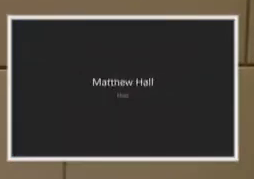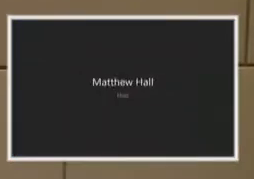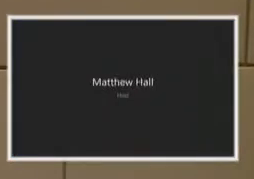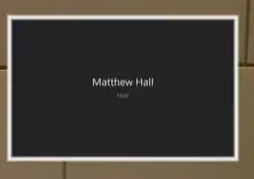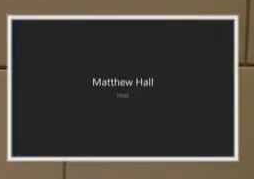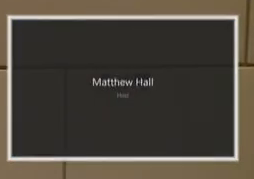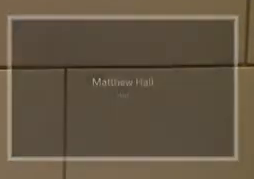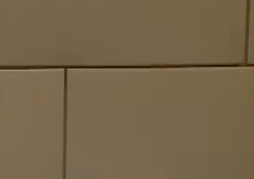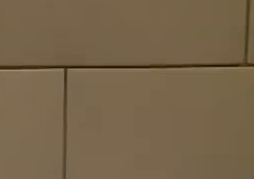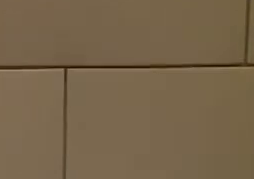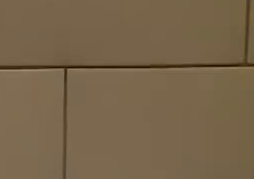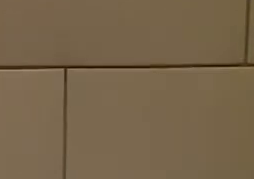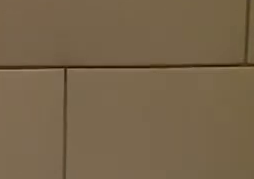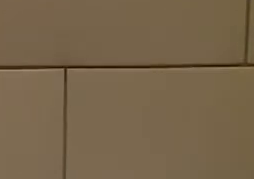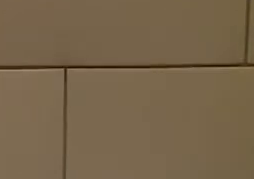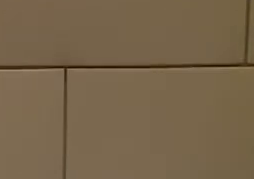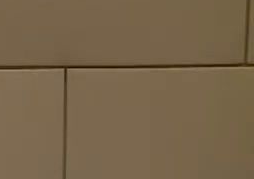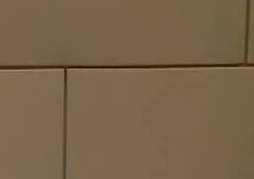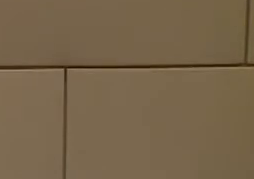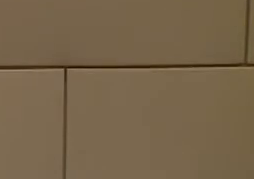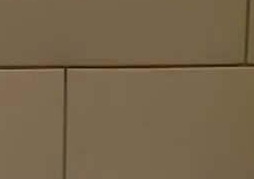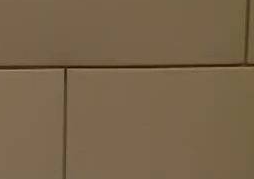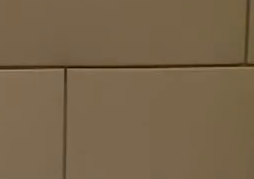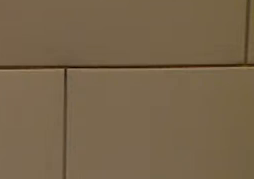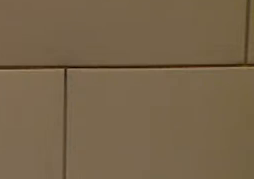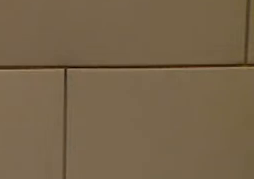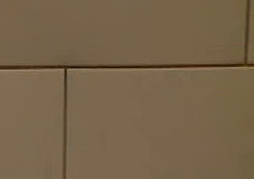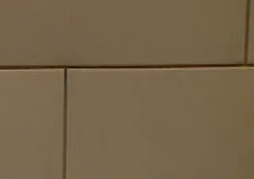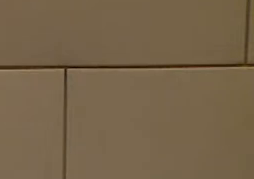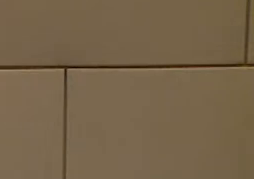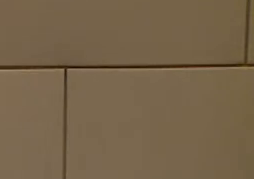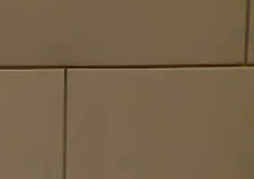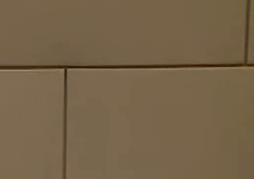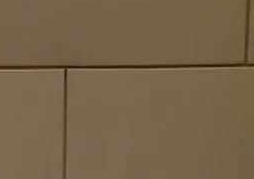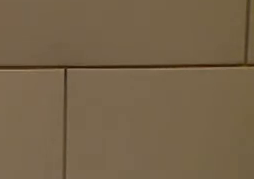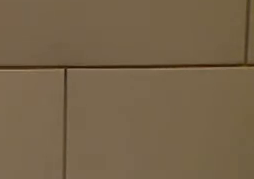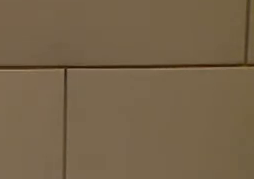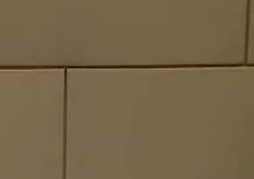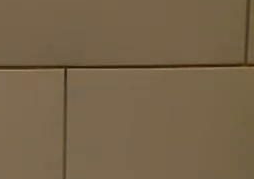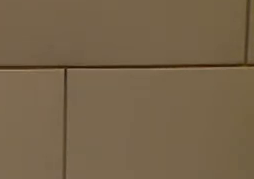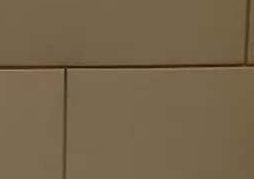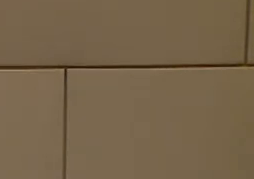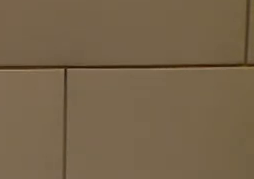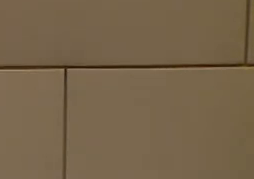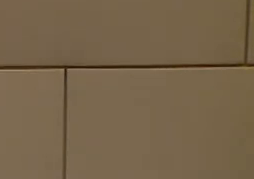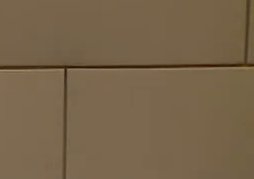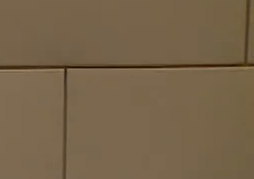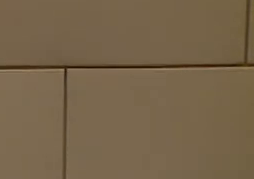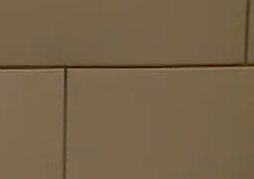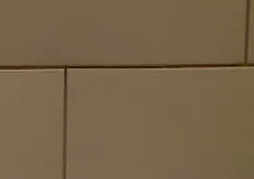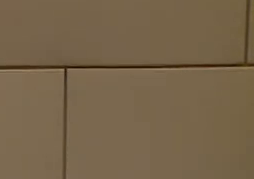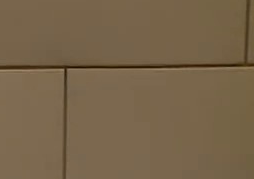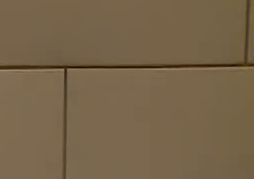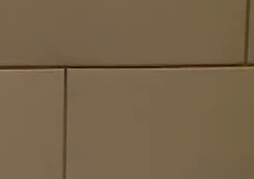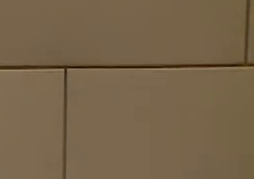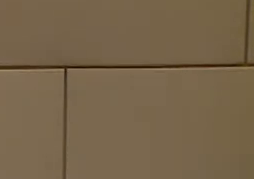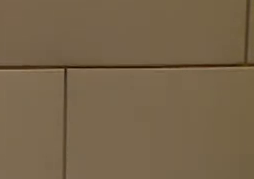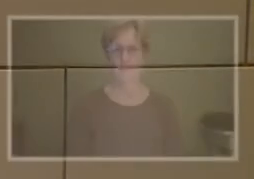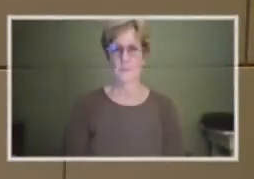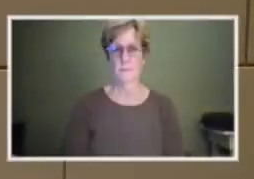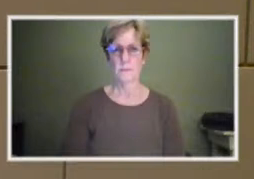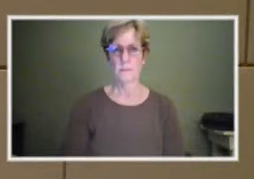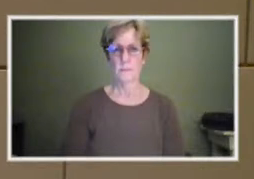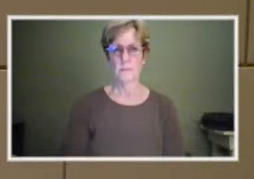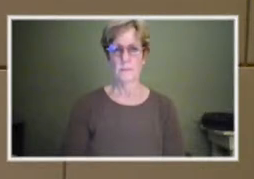and really were not able. It was a process of trying to make something up as opposed to responding to a need. So